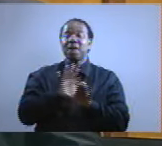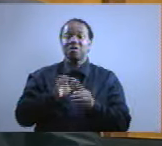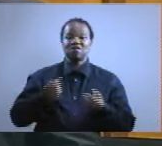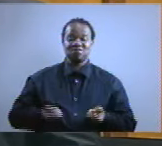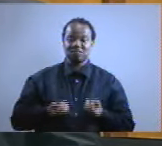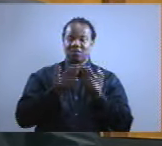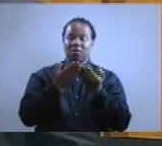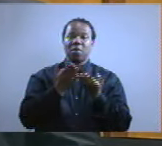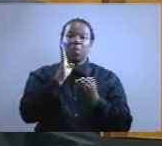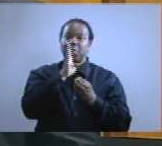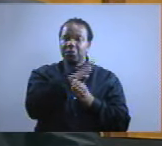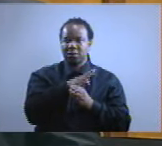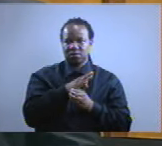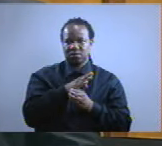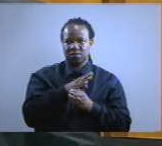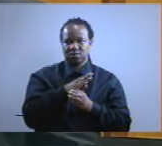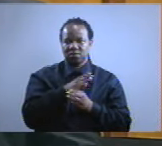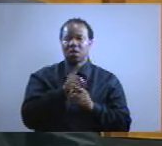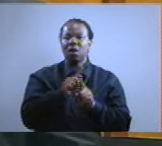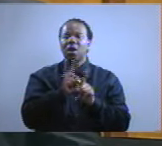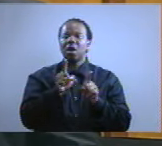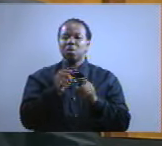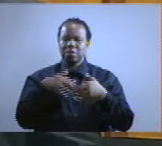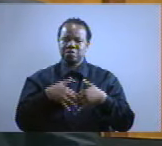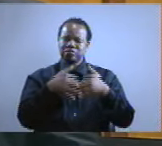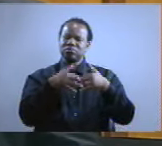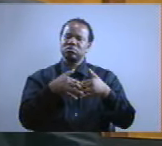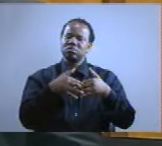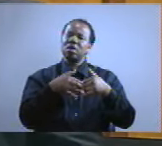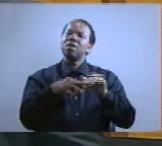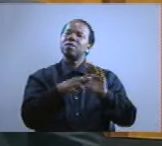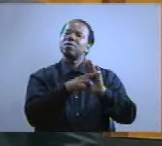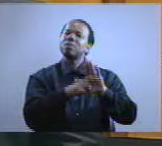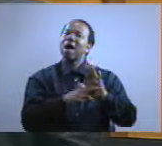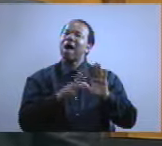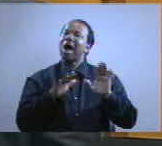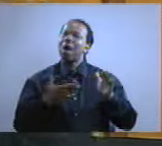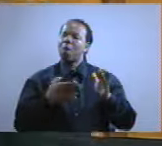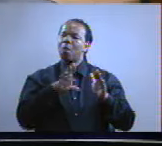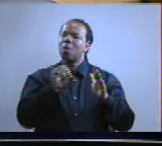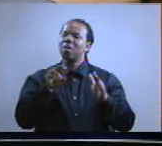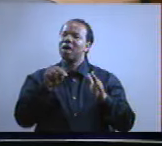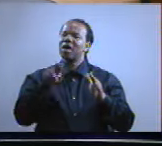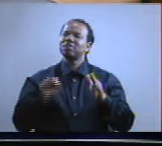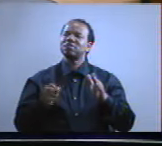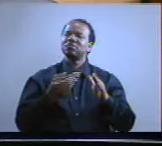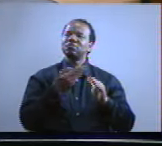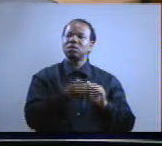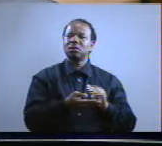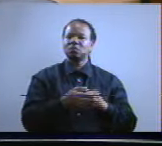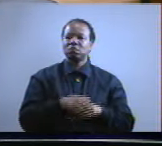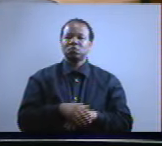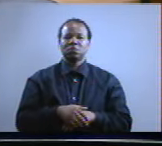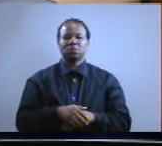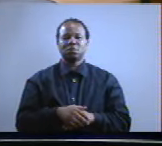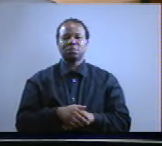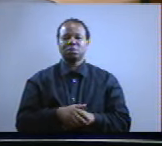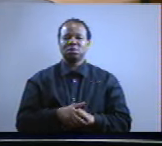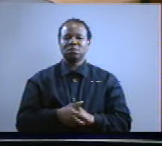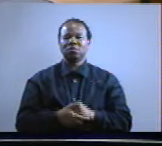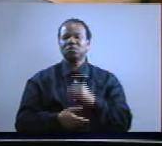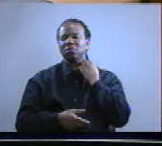departments, and to come up with rules in terms of which such performance bonuses can be paid. Thank you. Noted. Does any other